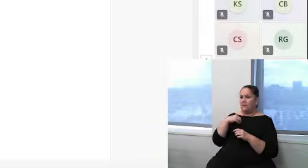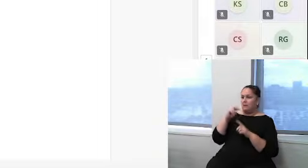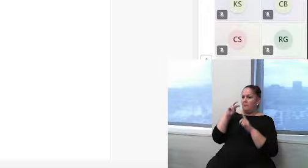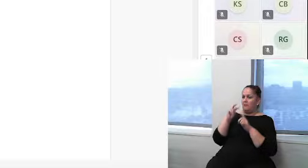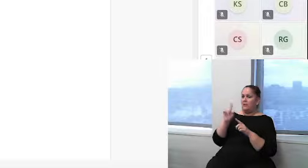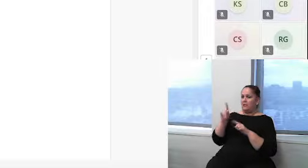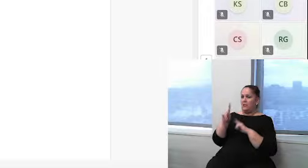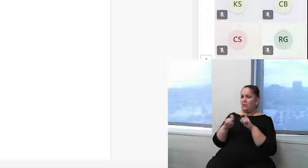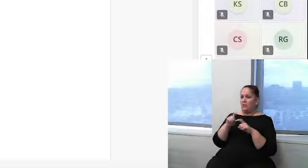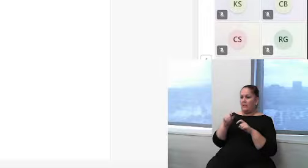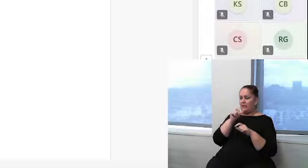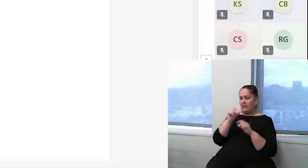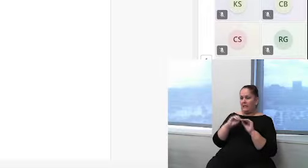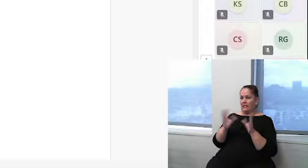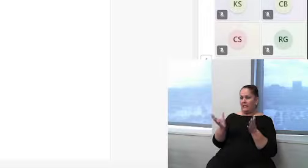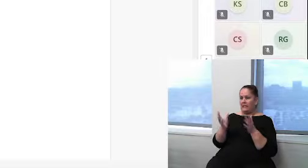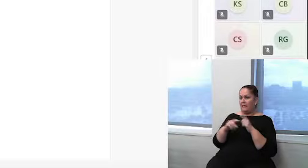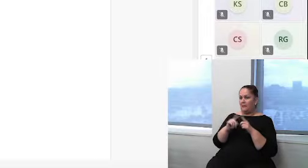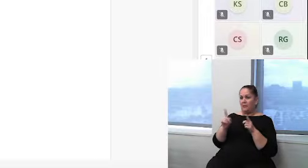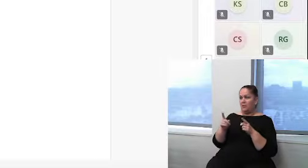unfortunately.